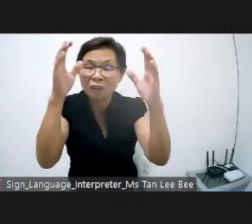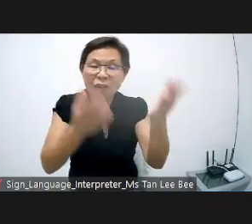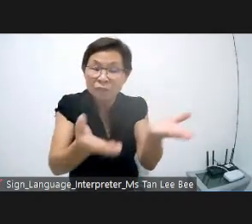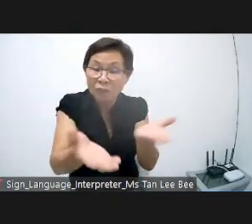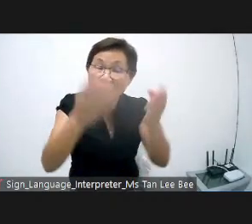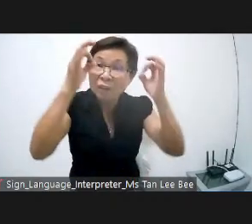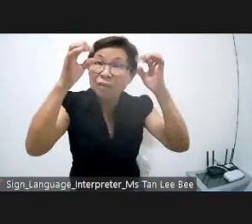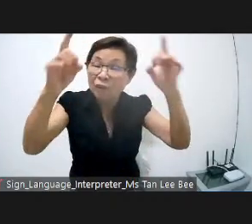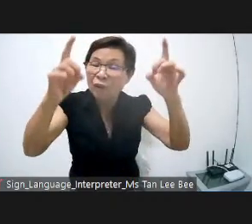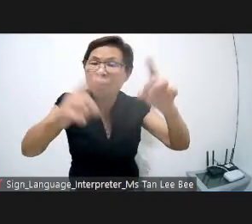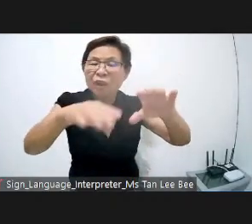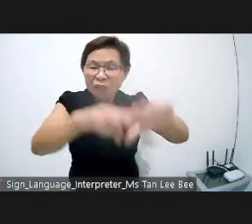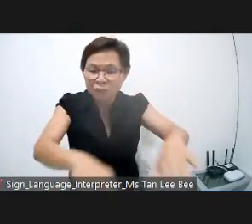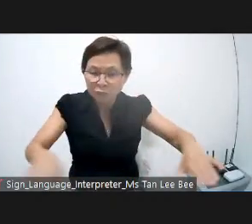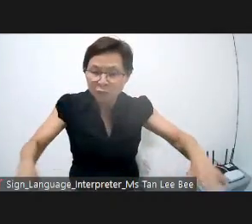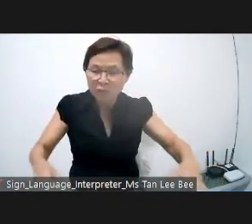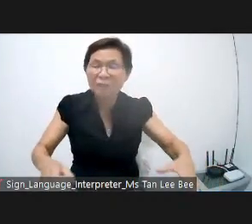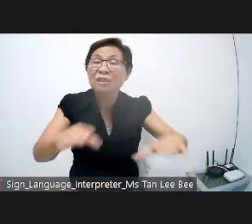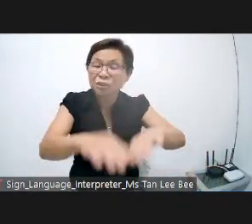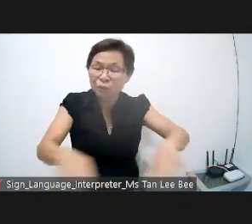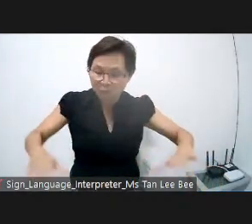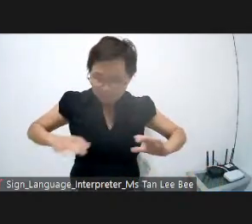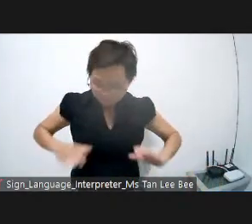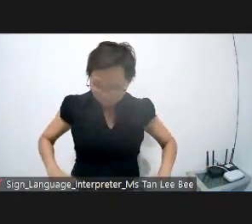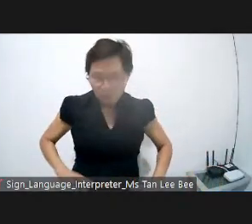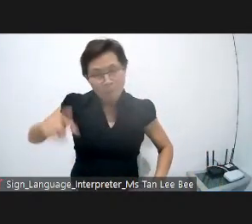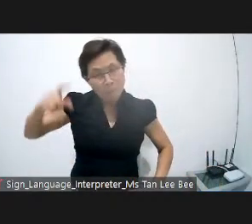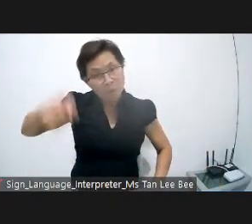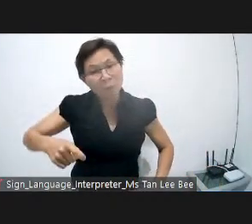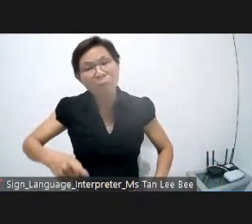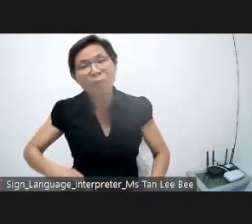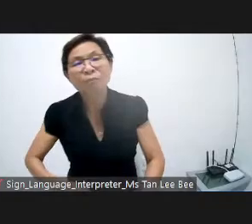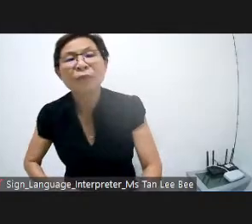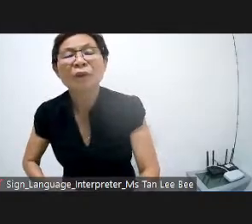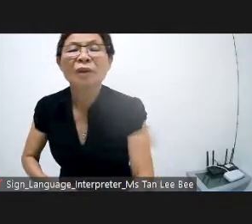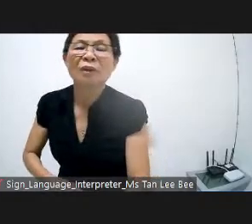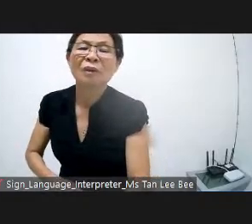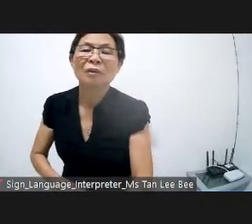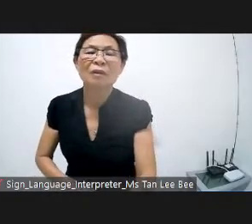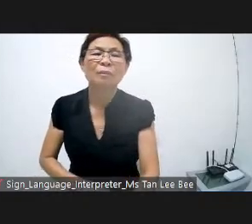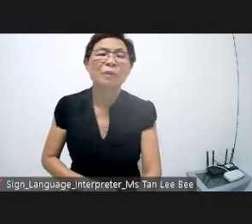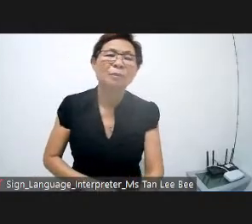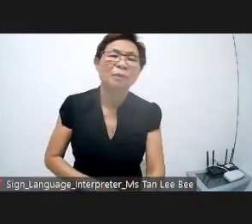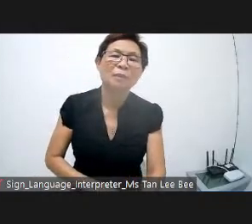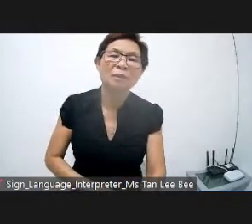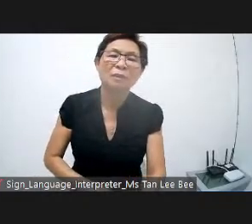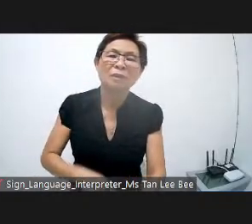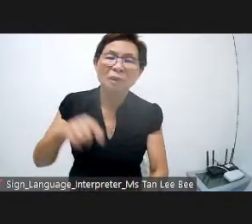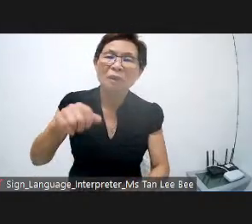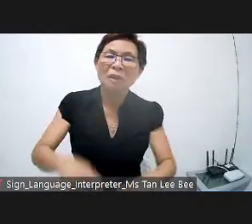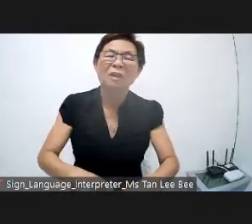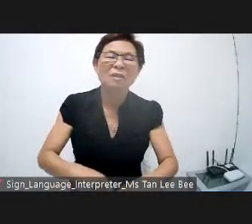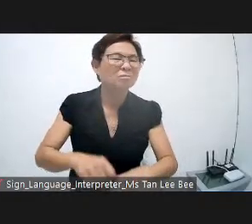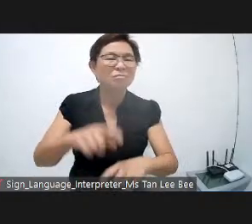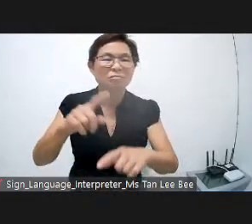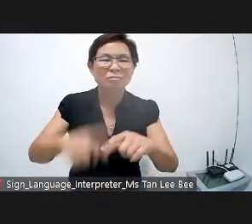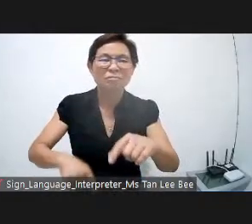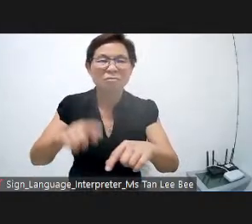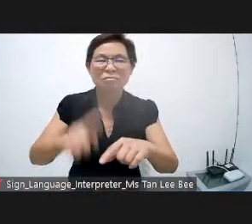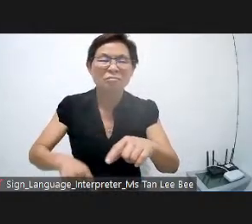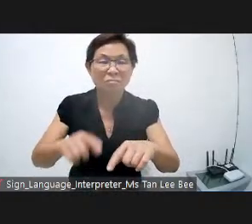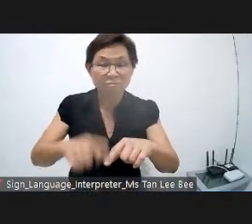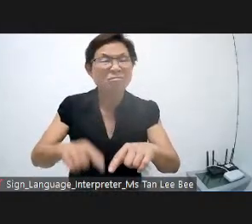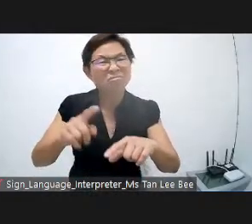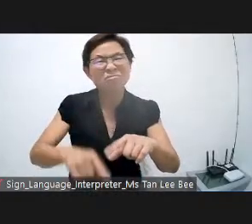that learners with disabilities require. This online learning module is now accessible through website and mobile